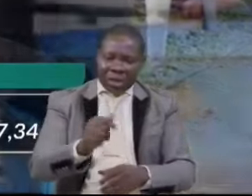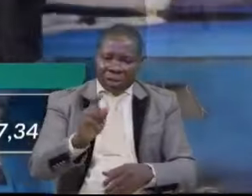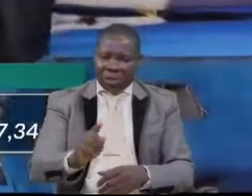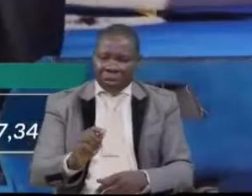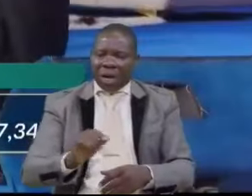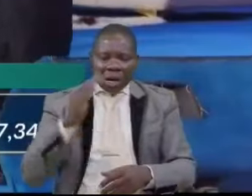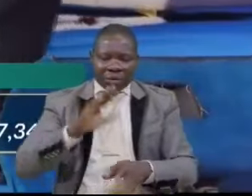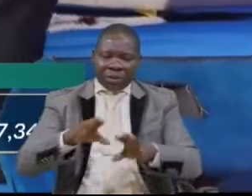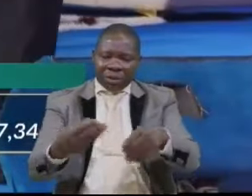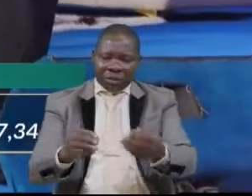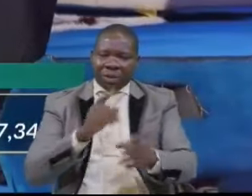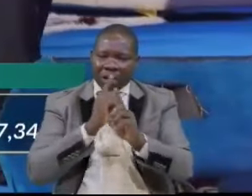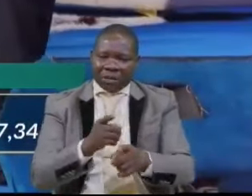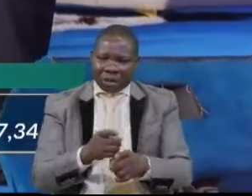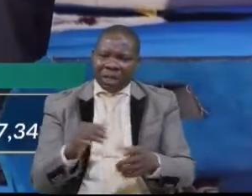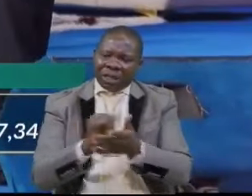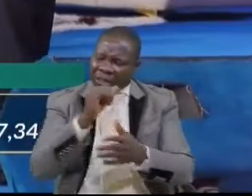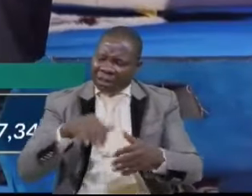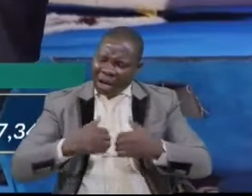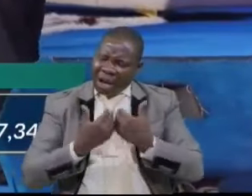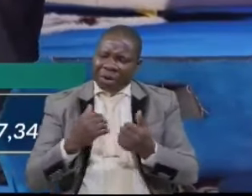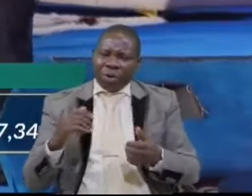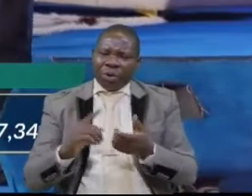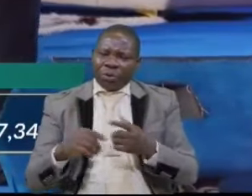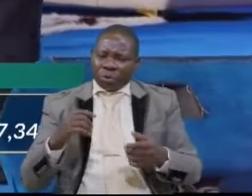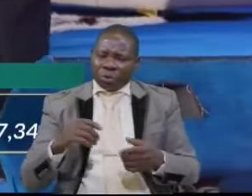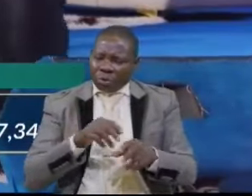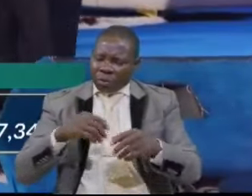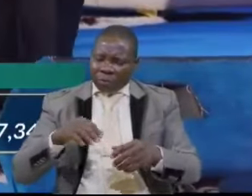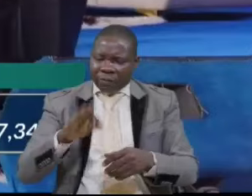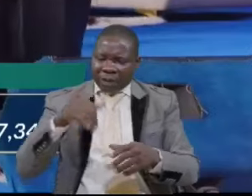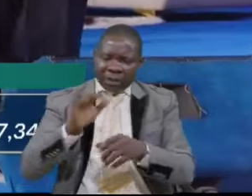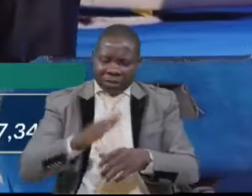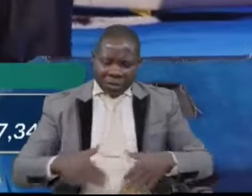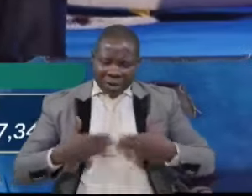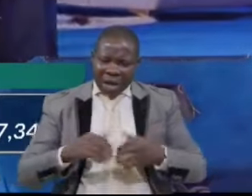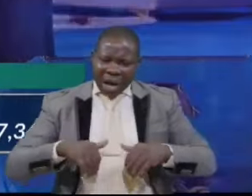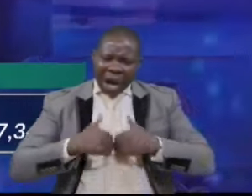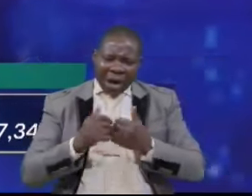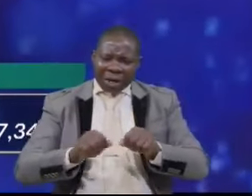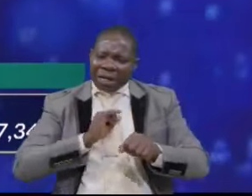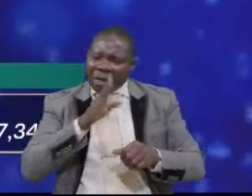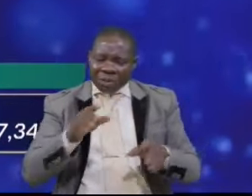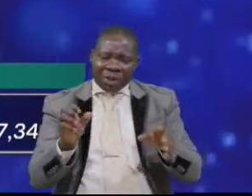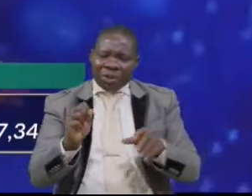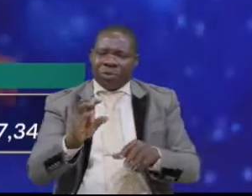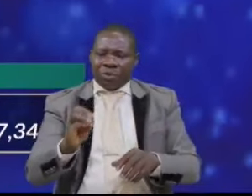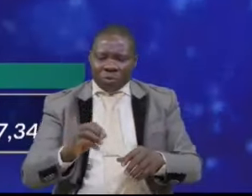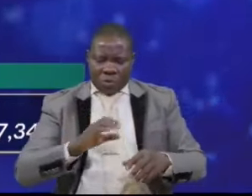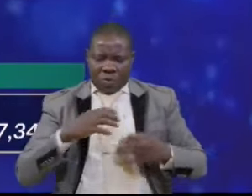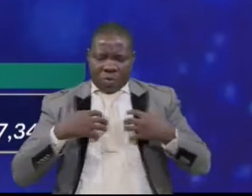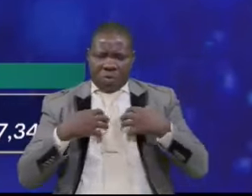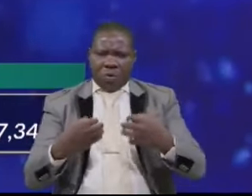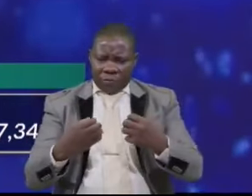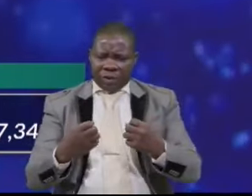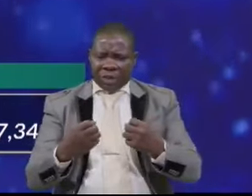be so confident and trustworthy that I will be asking for time? And Nebuchadnezzar, that will not give anybody time, he'll give me